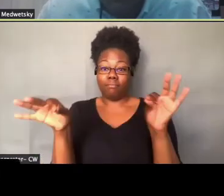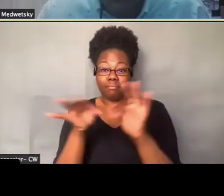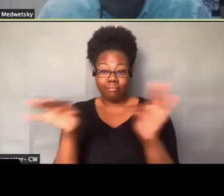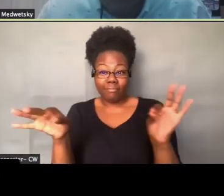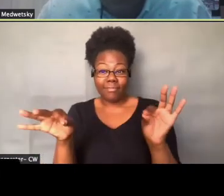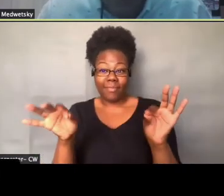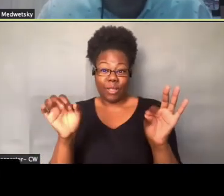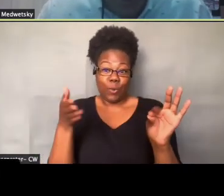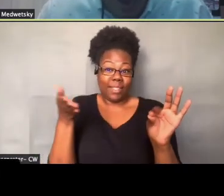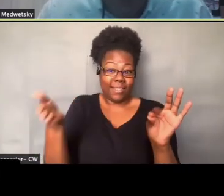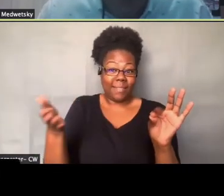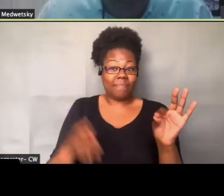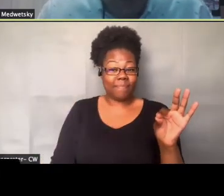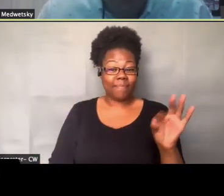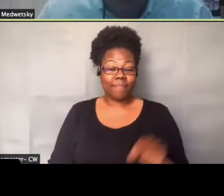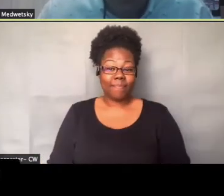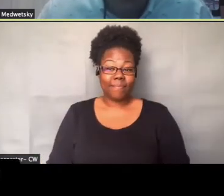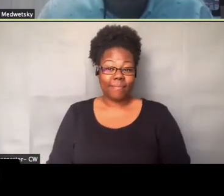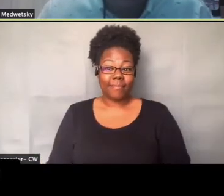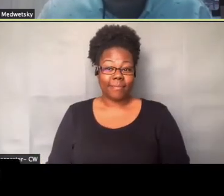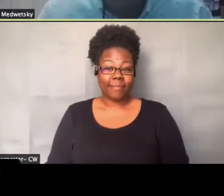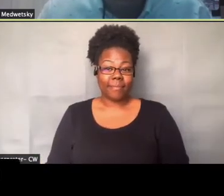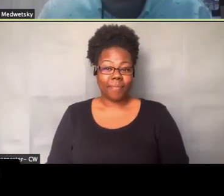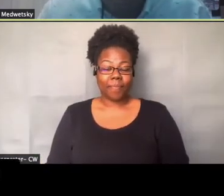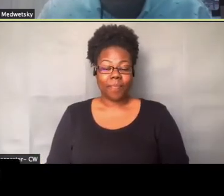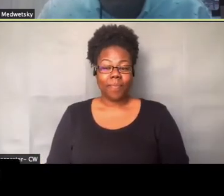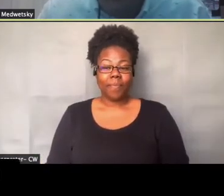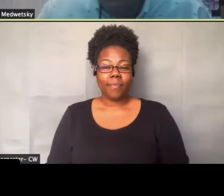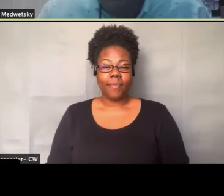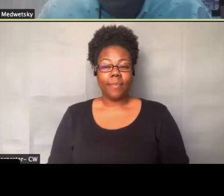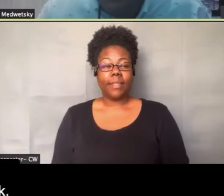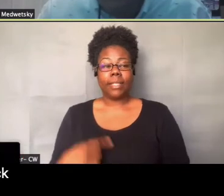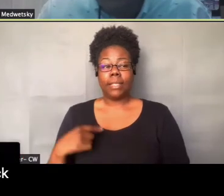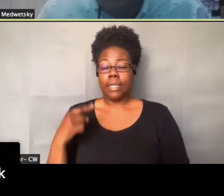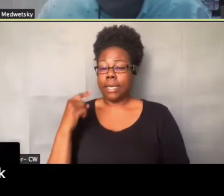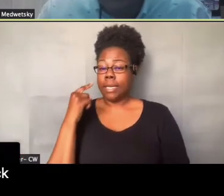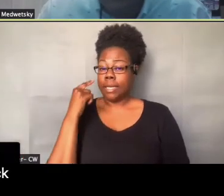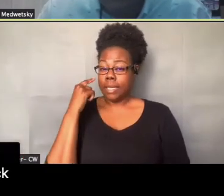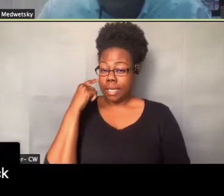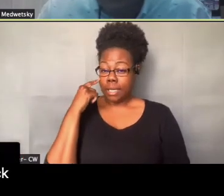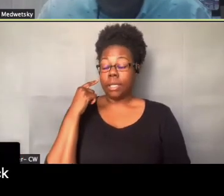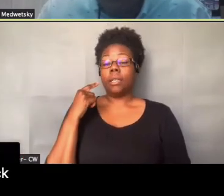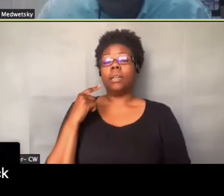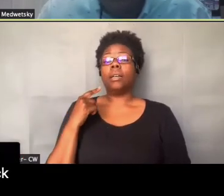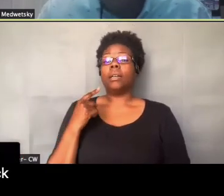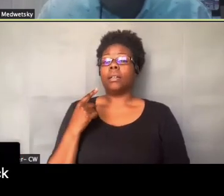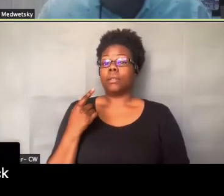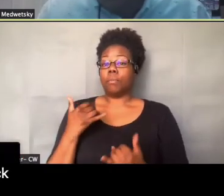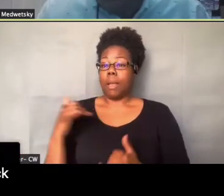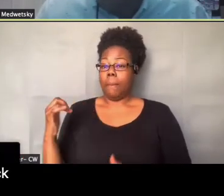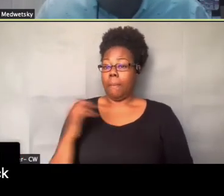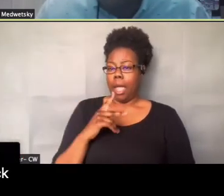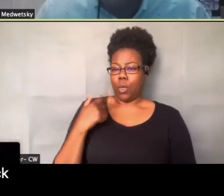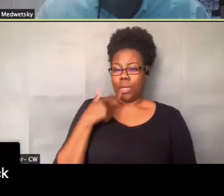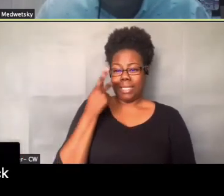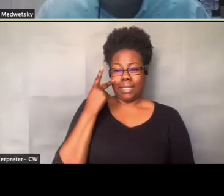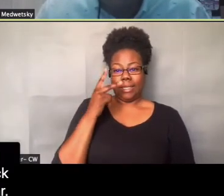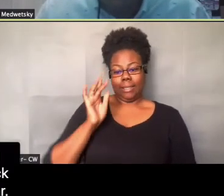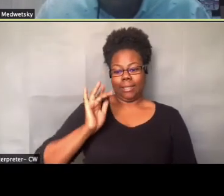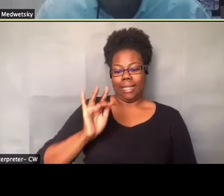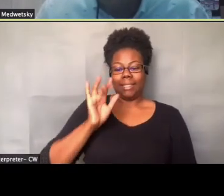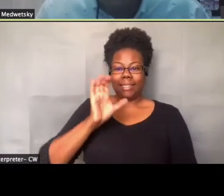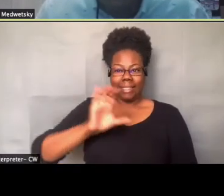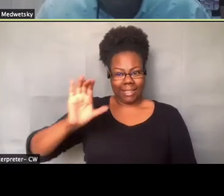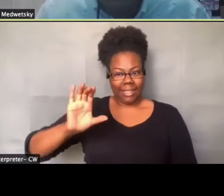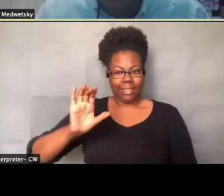see. I think, but I'm not 100% sure that playback, you just have to hit CC and you can see the caption. So I'll find that